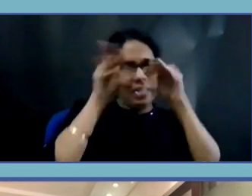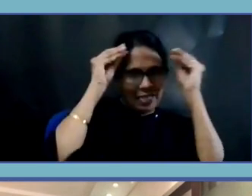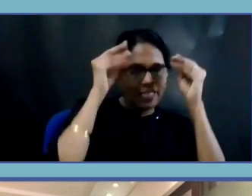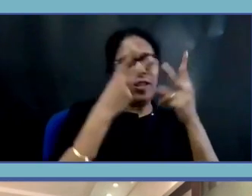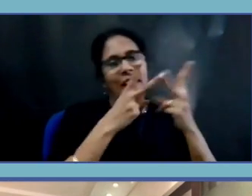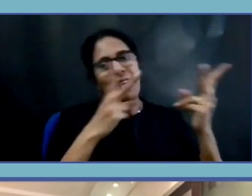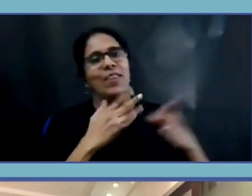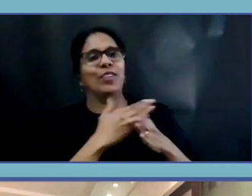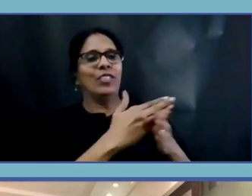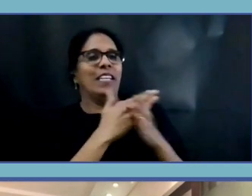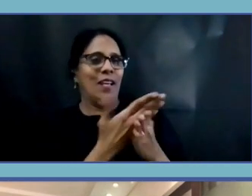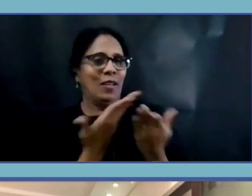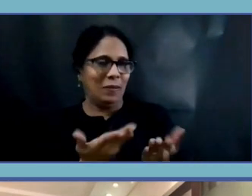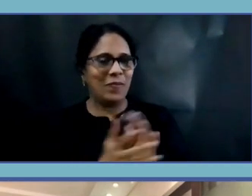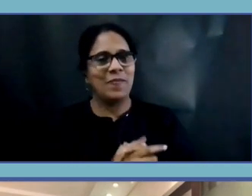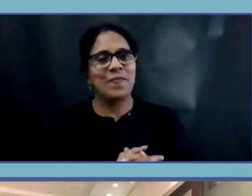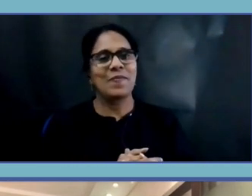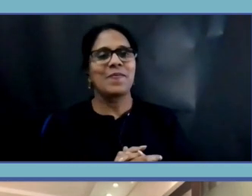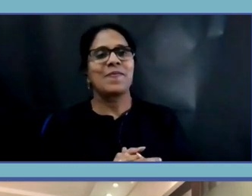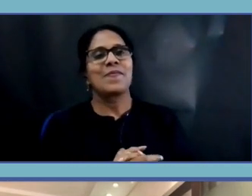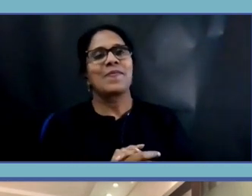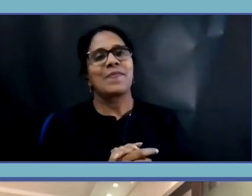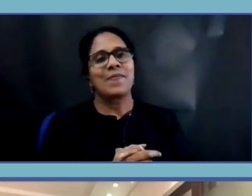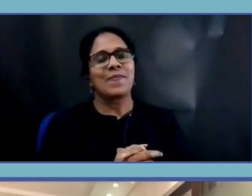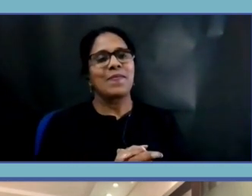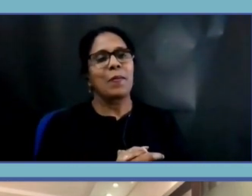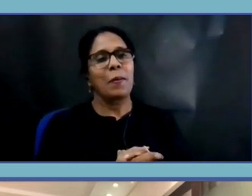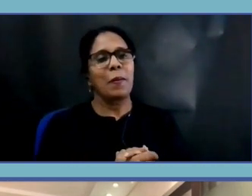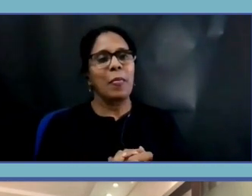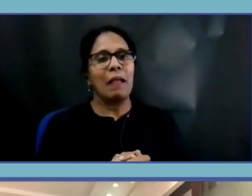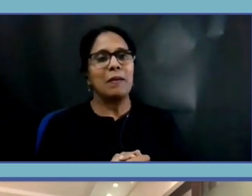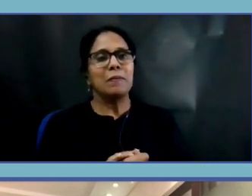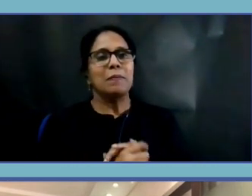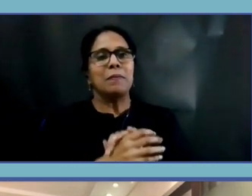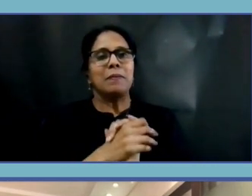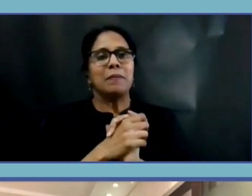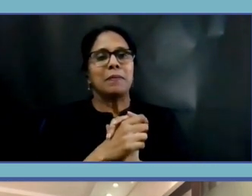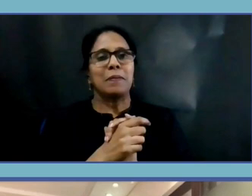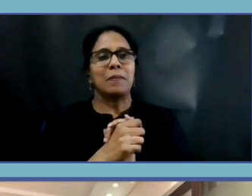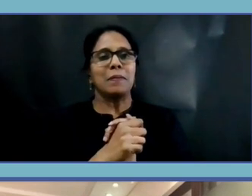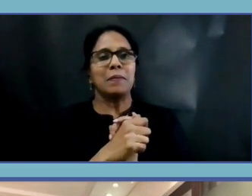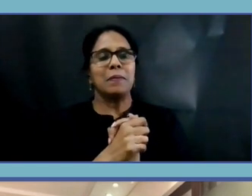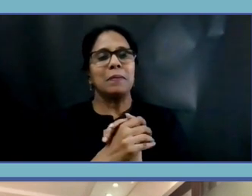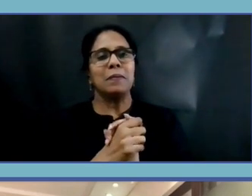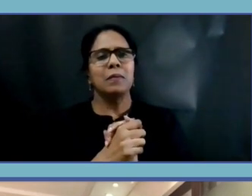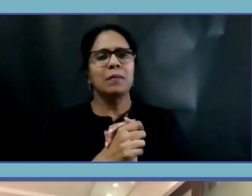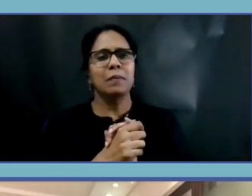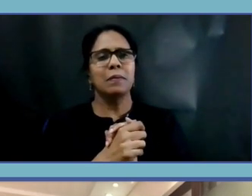Vibhrit, why did you decide to help people during COVID-19?